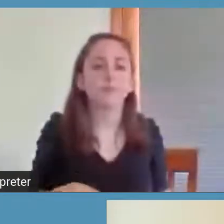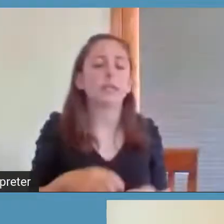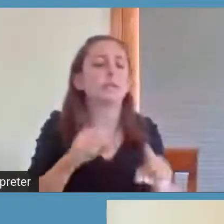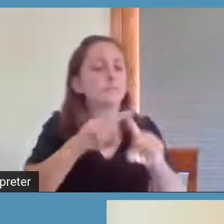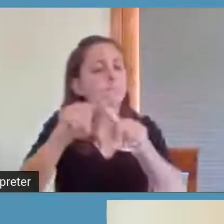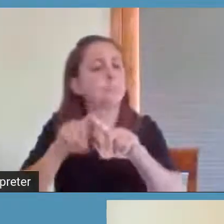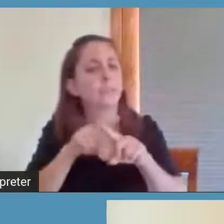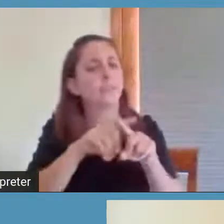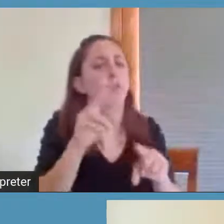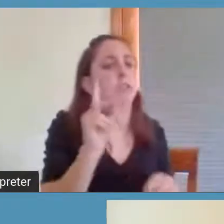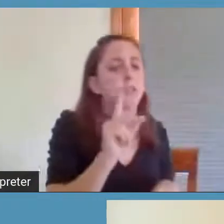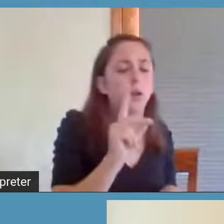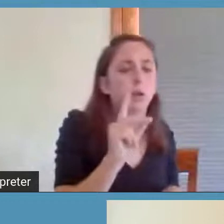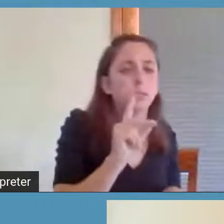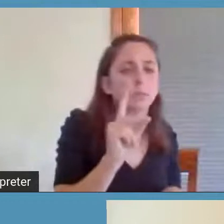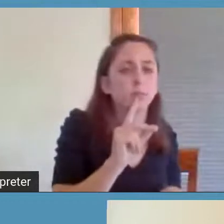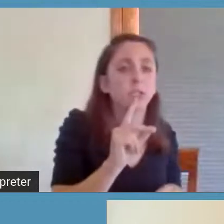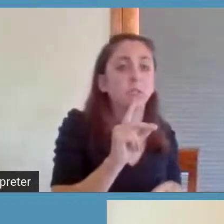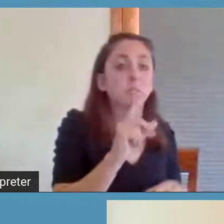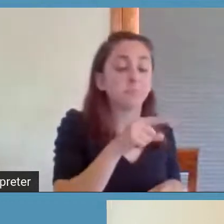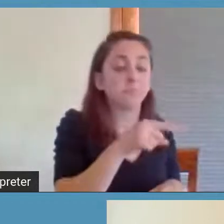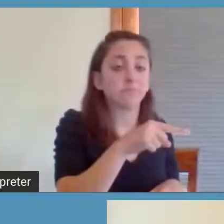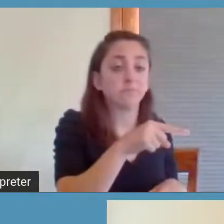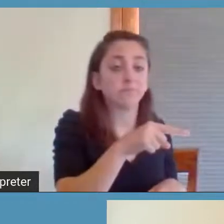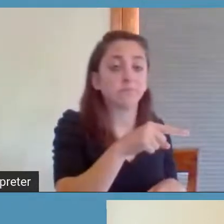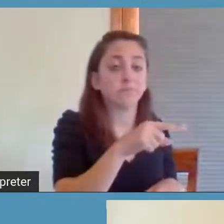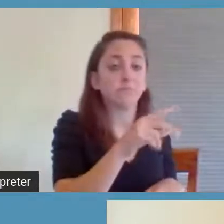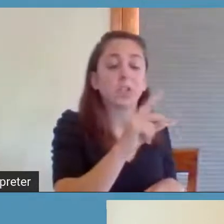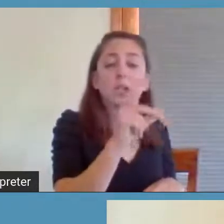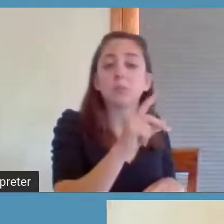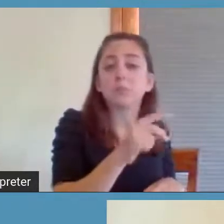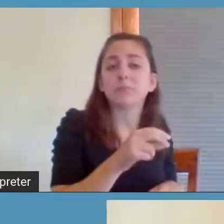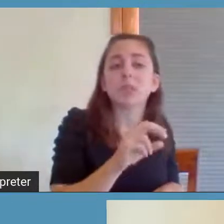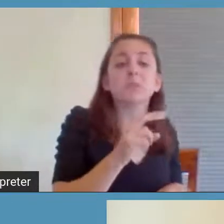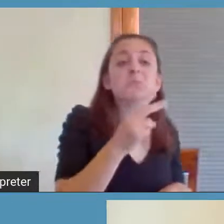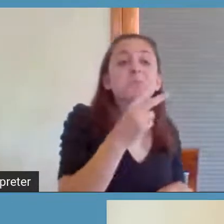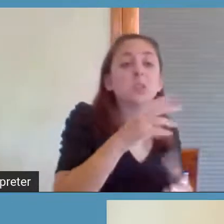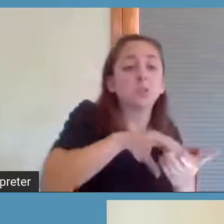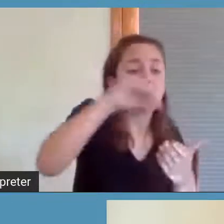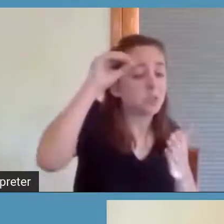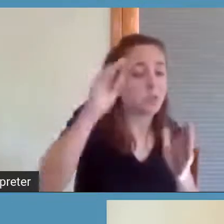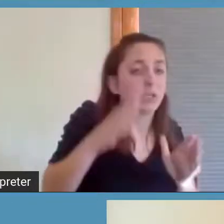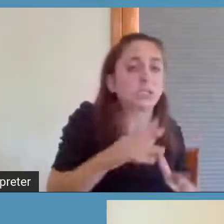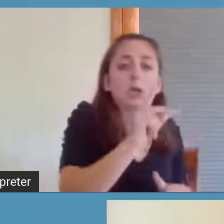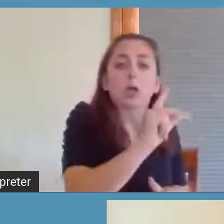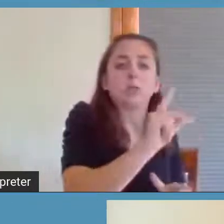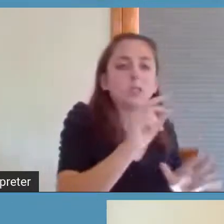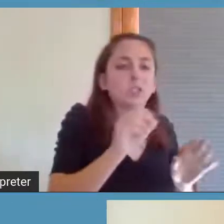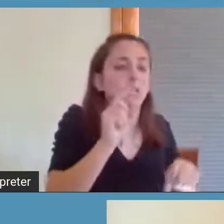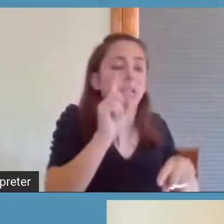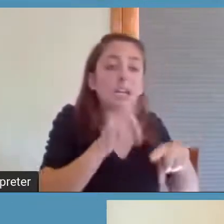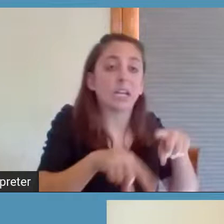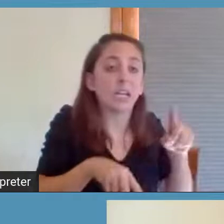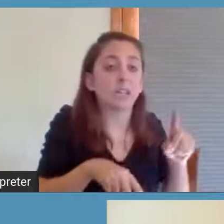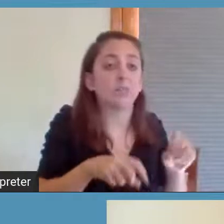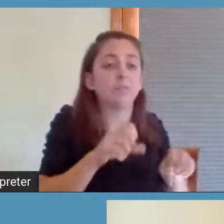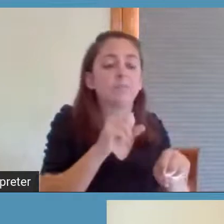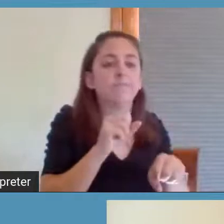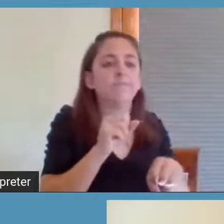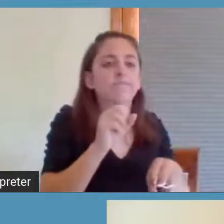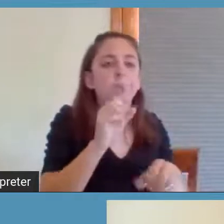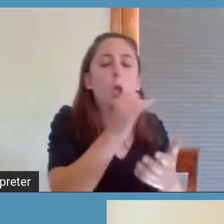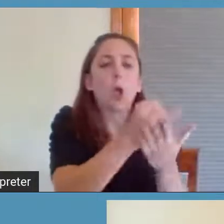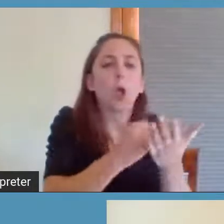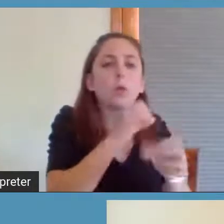Cunts Matrix, the student, we had a couple of students who could not do Cunts Matrix. Their work, because of the way it was